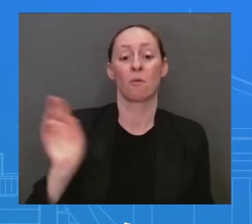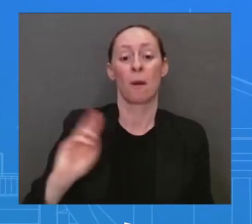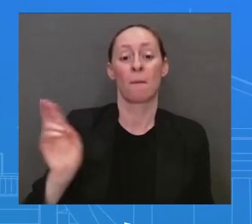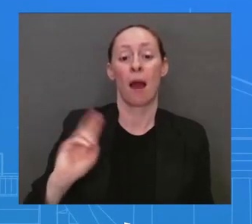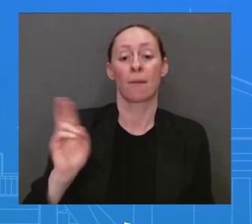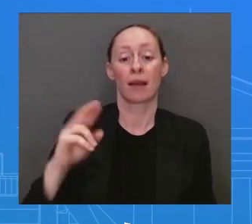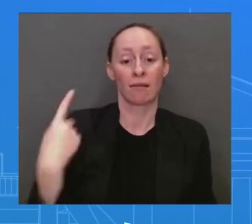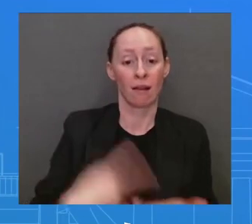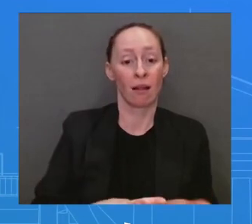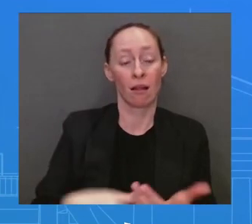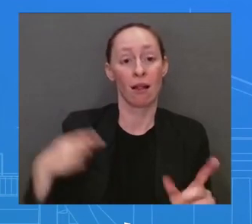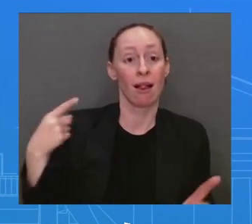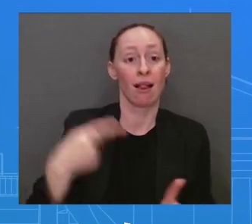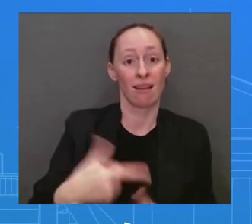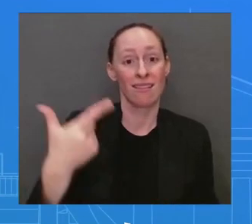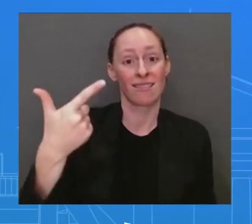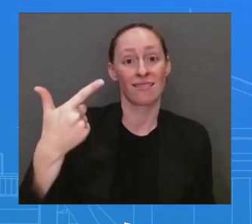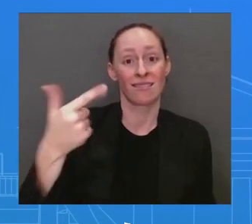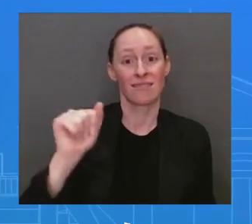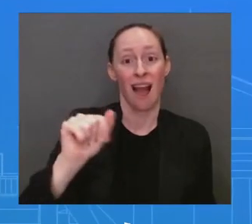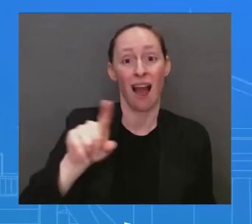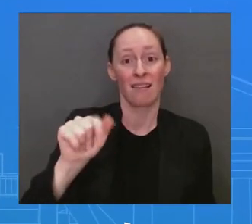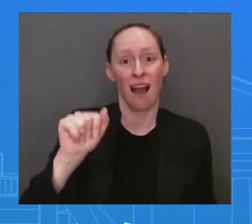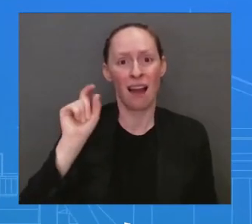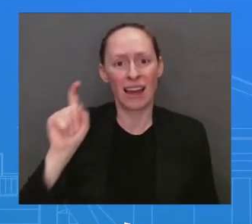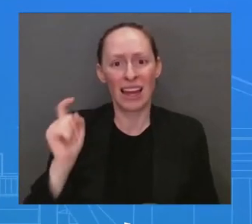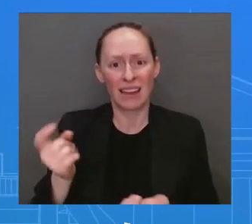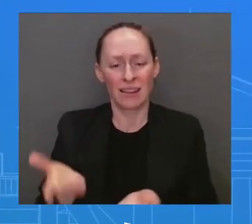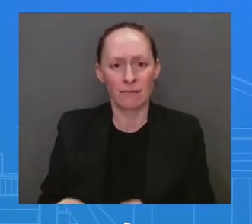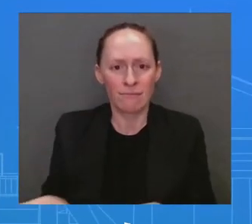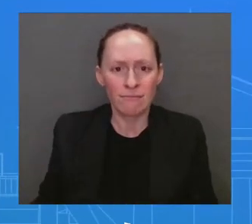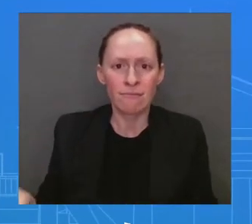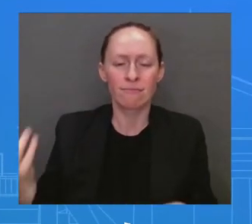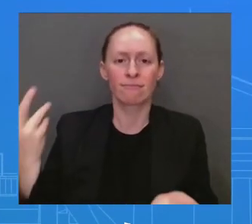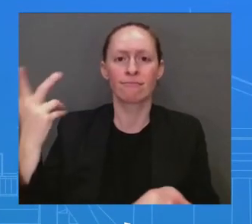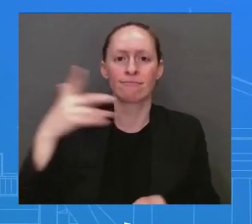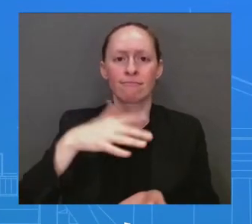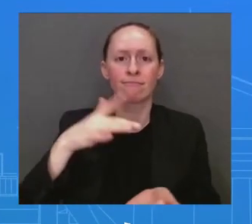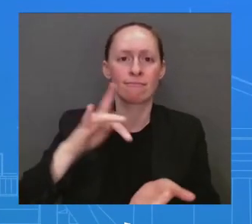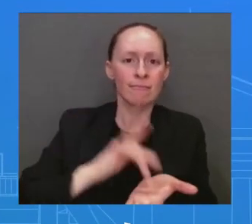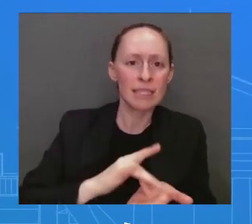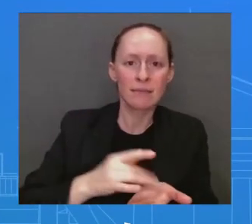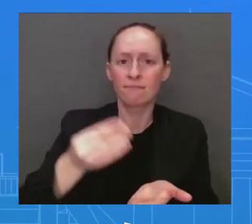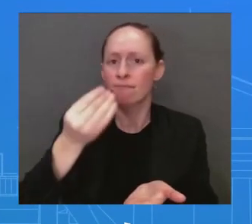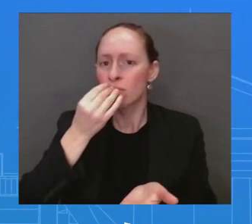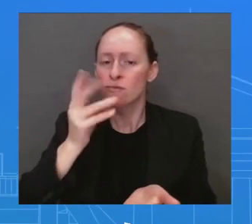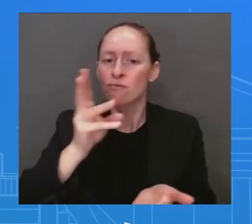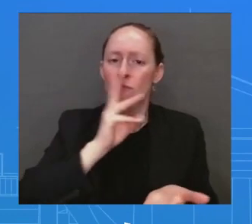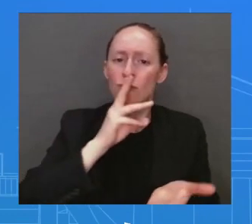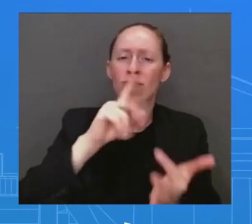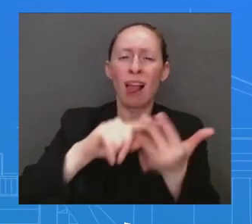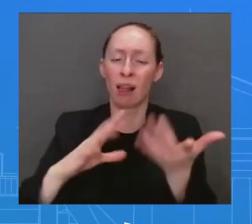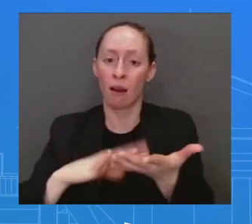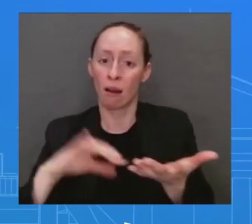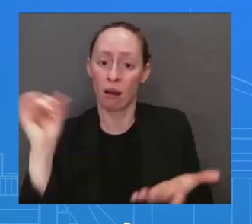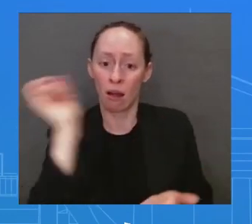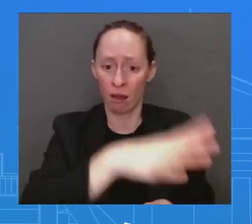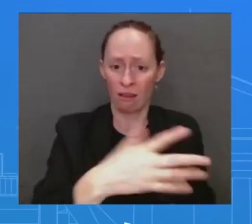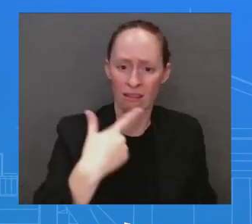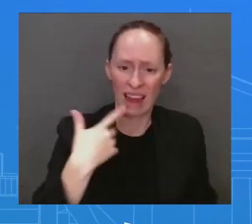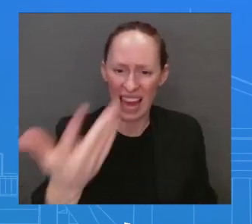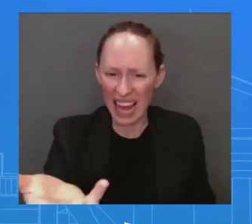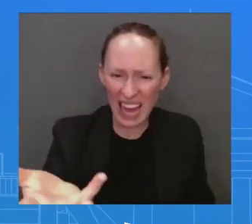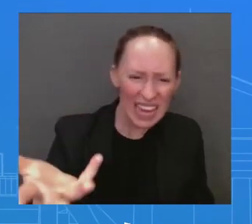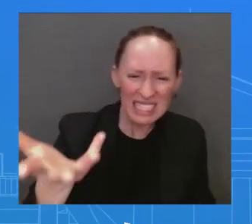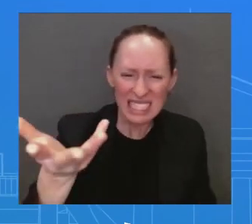aid package that would be red lines for the White House? I'm not going to get into any hypotheticals or any red lines. We believe there's no reason